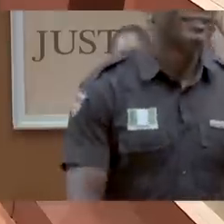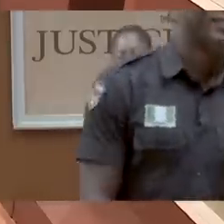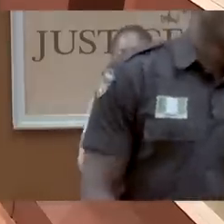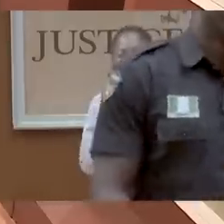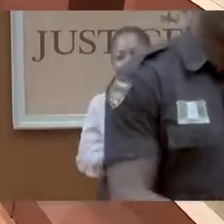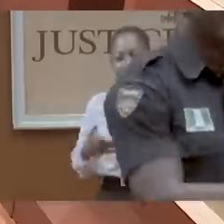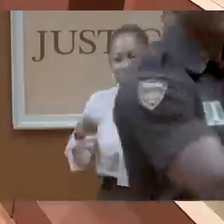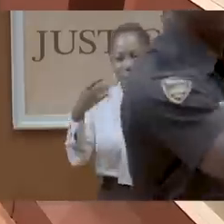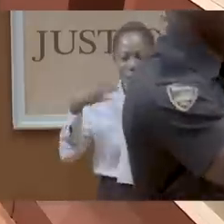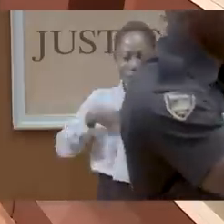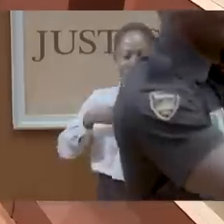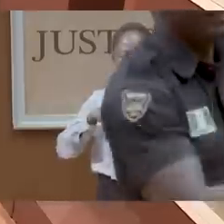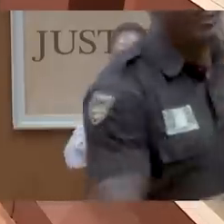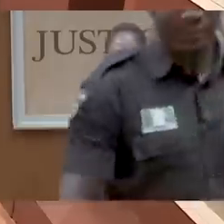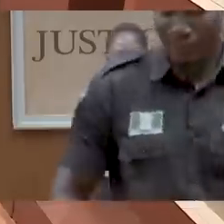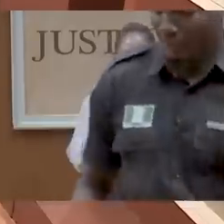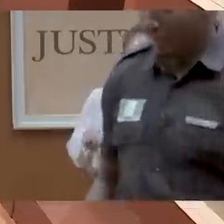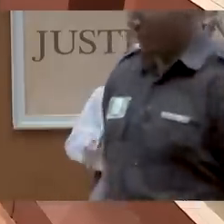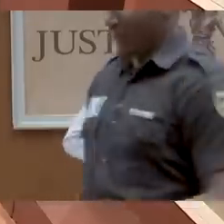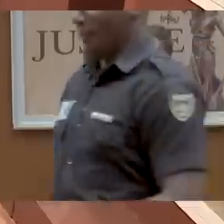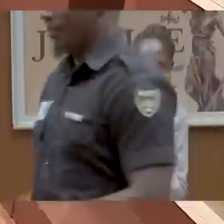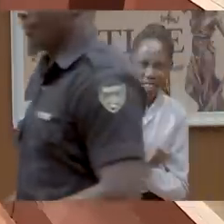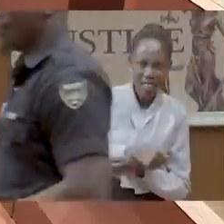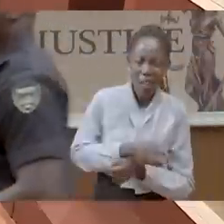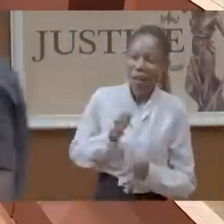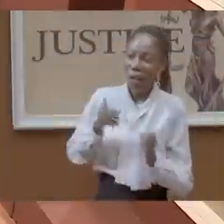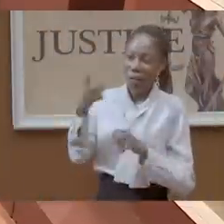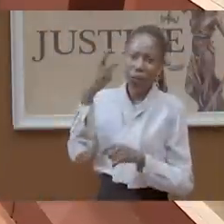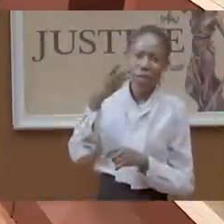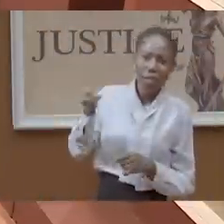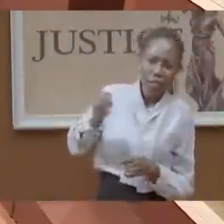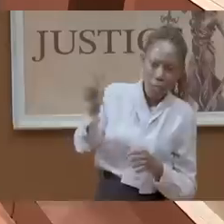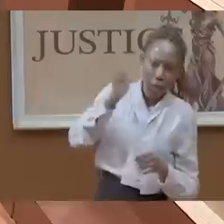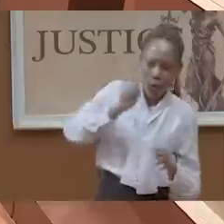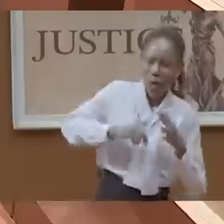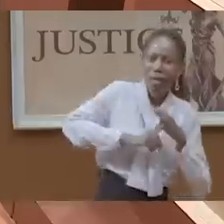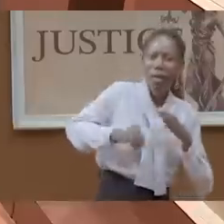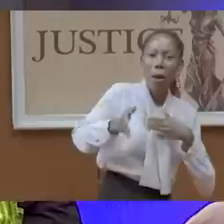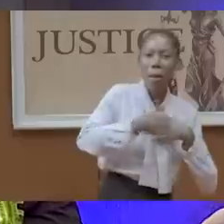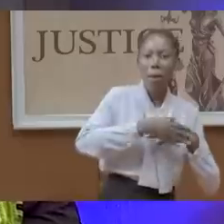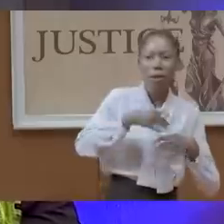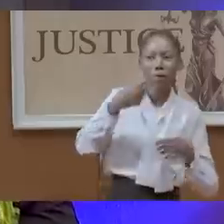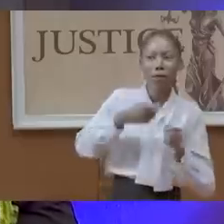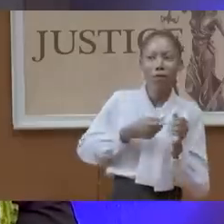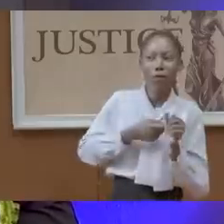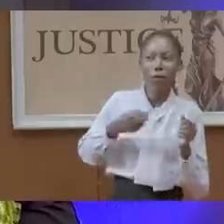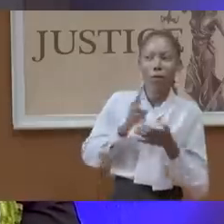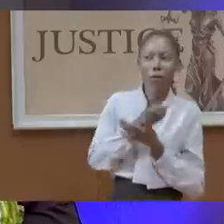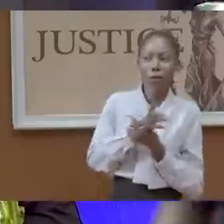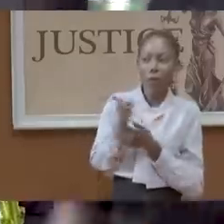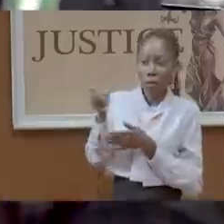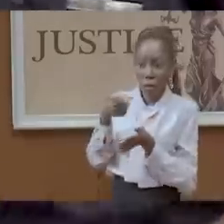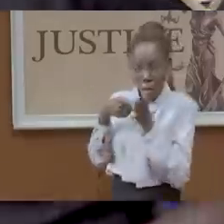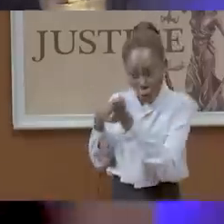to hold him, he will run. If he come through front door, he will run away through kitchen. By the time they will go outside, they will not even see a trace of him. That's why I kept running